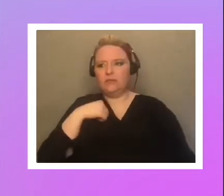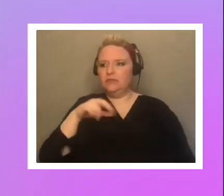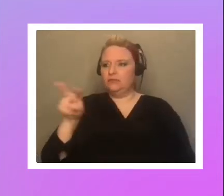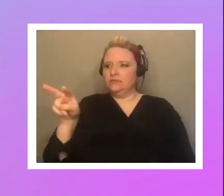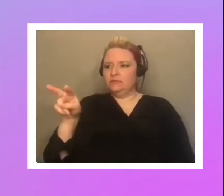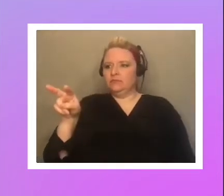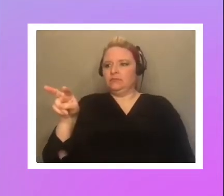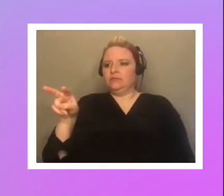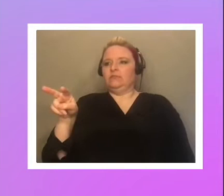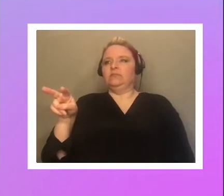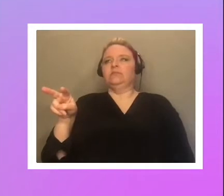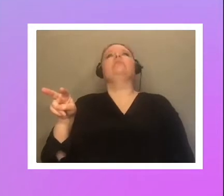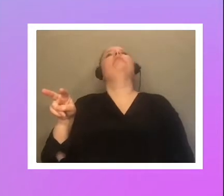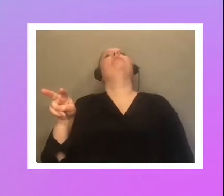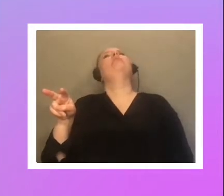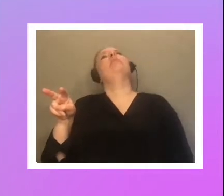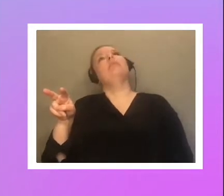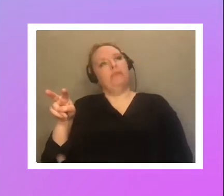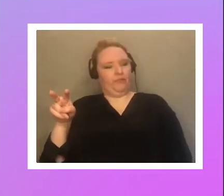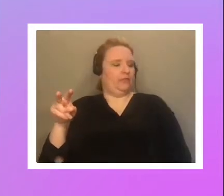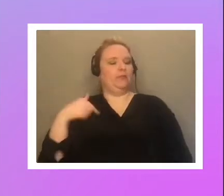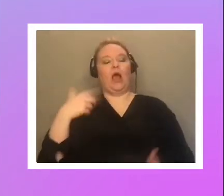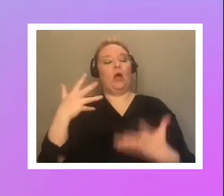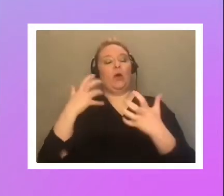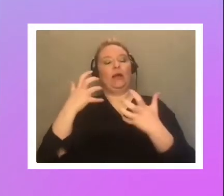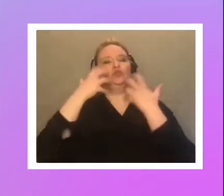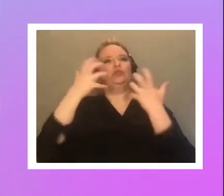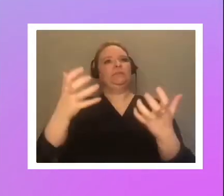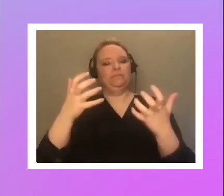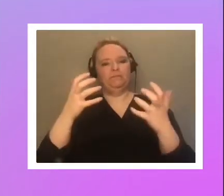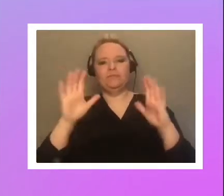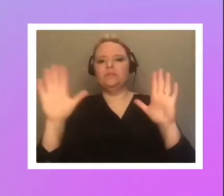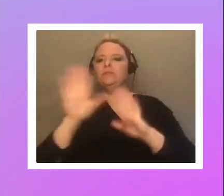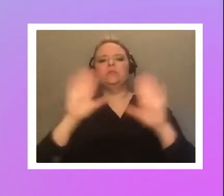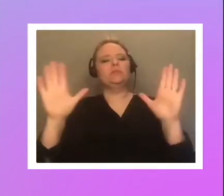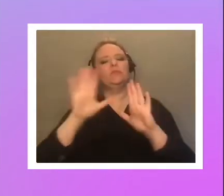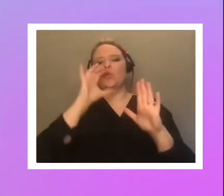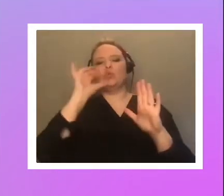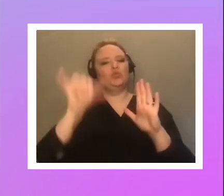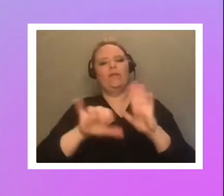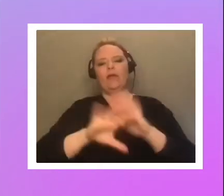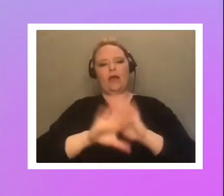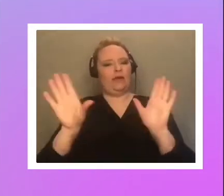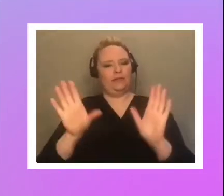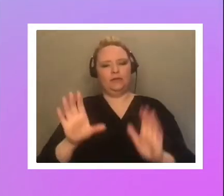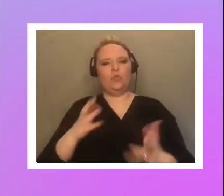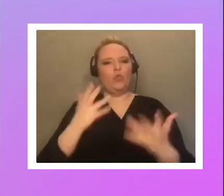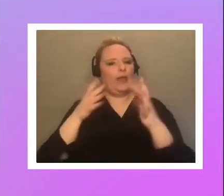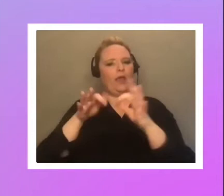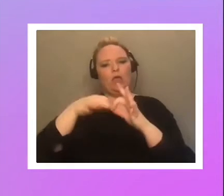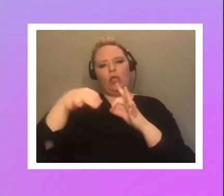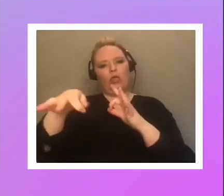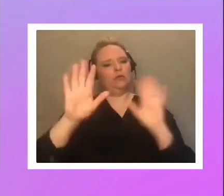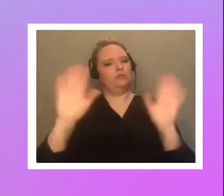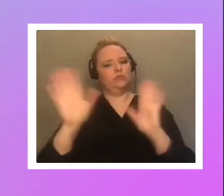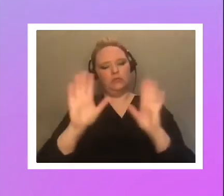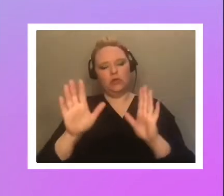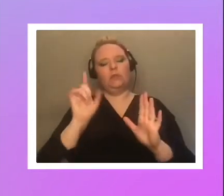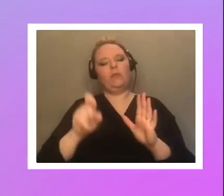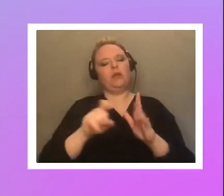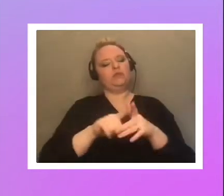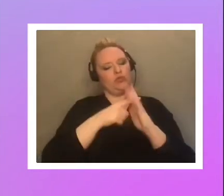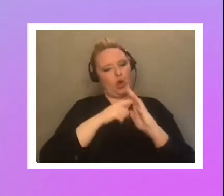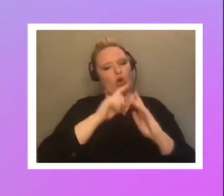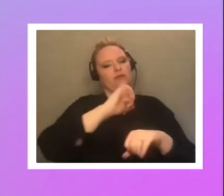to run screaming from the room. Don't be that person. So include